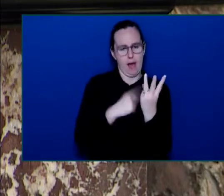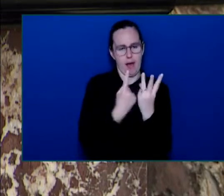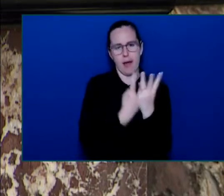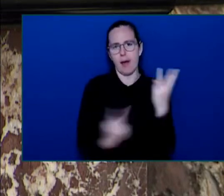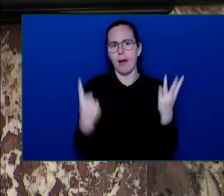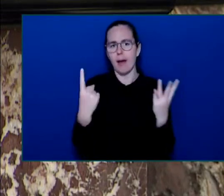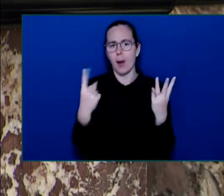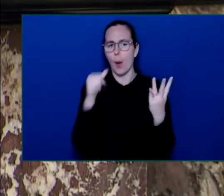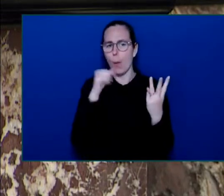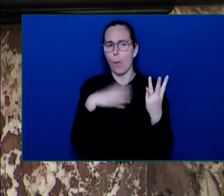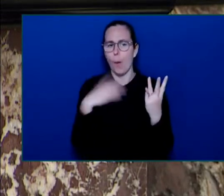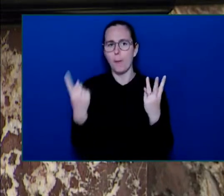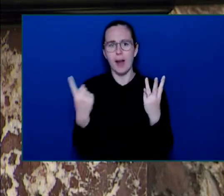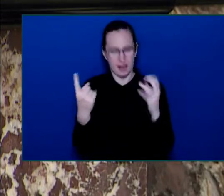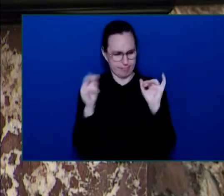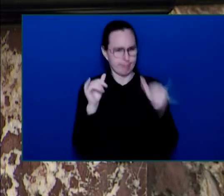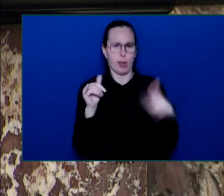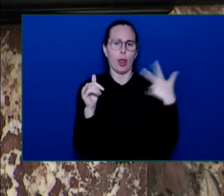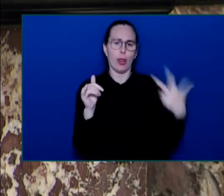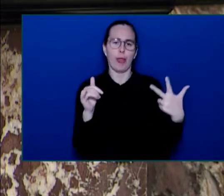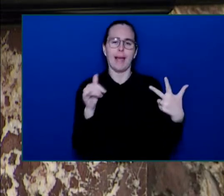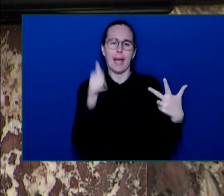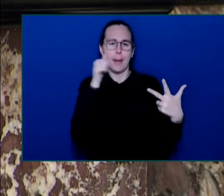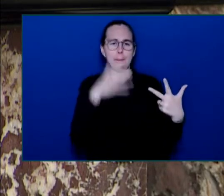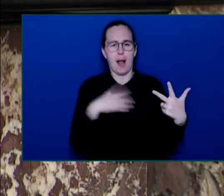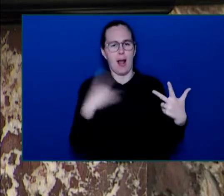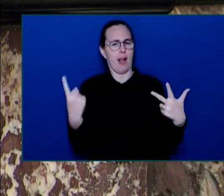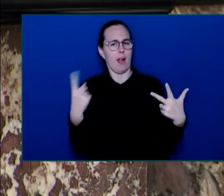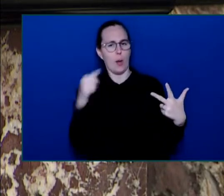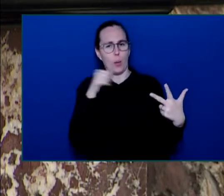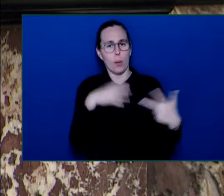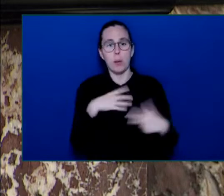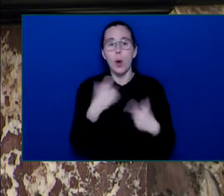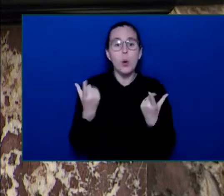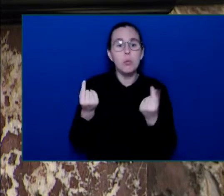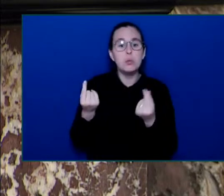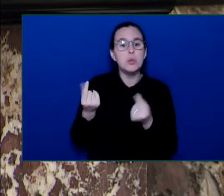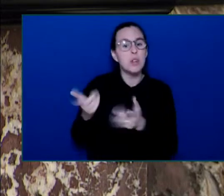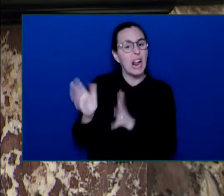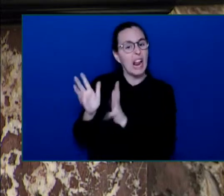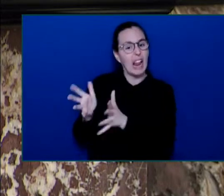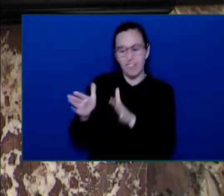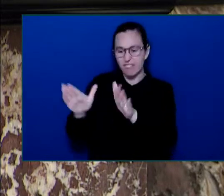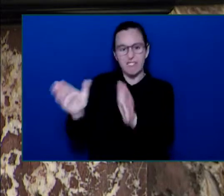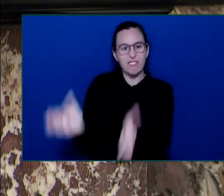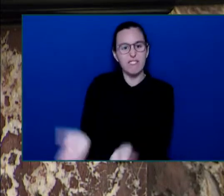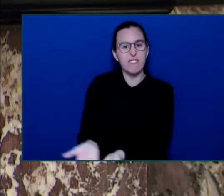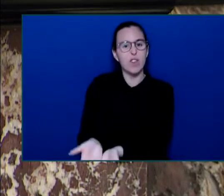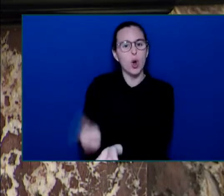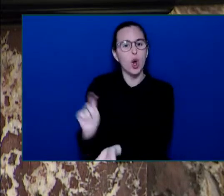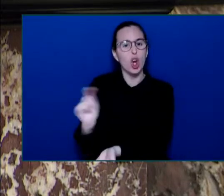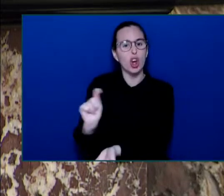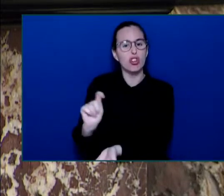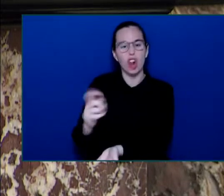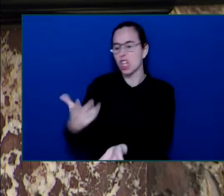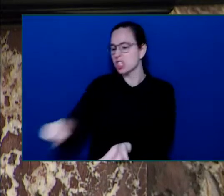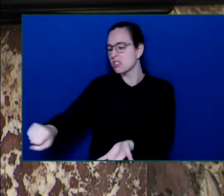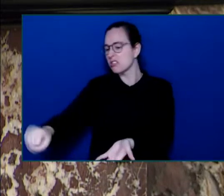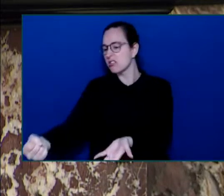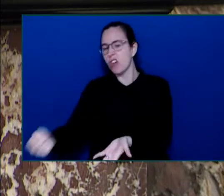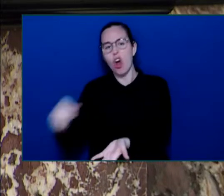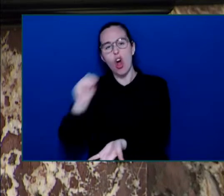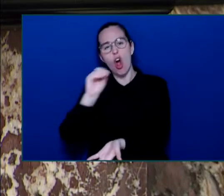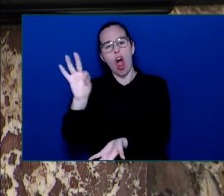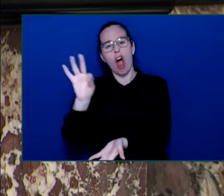flowers were still in vogue then, so they put them in the urinal to pretty them up. As dust started to gather on the flowers